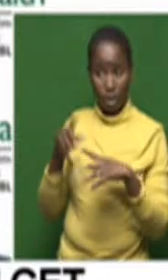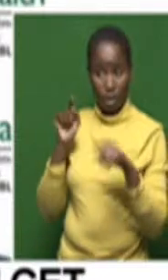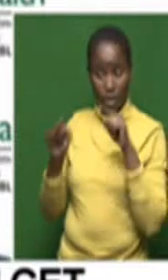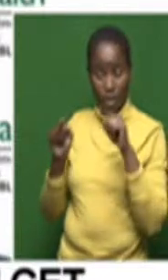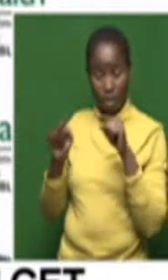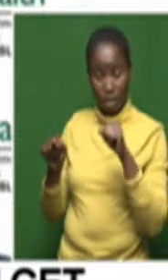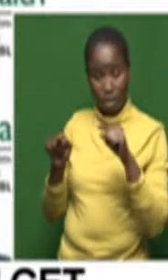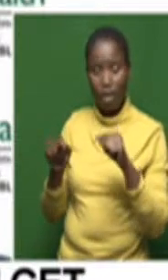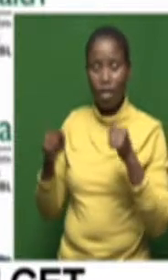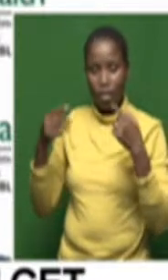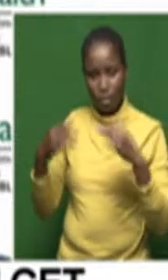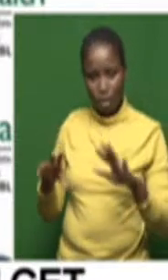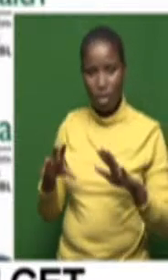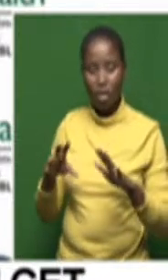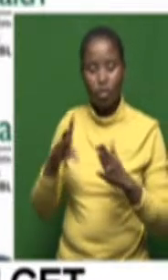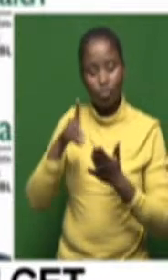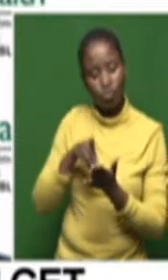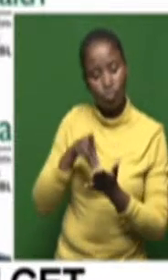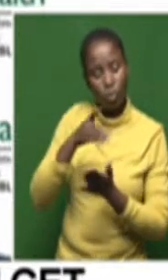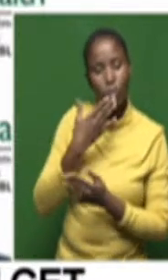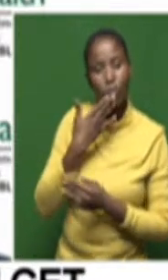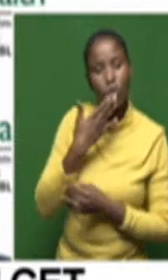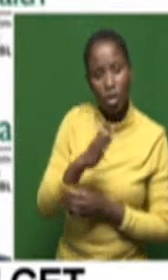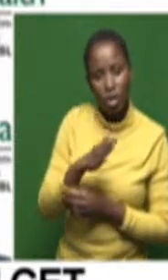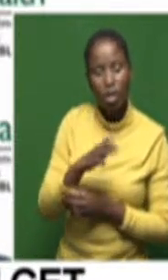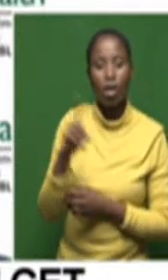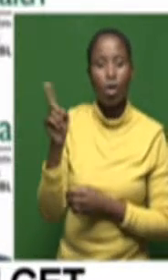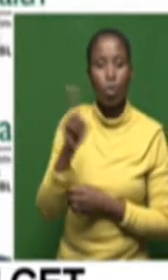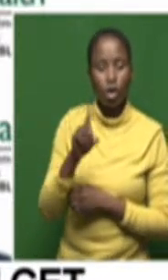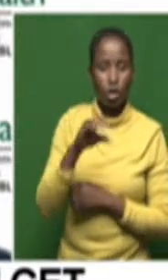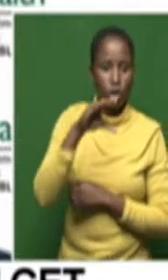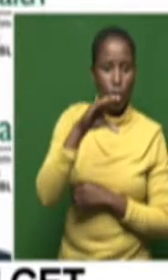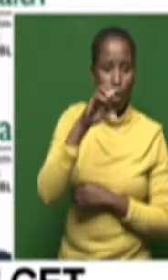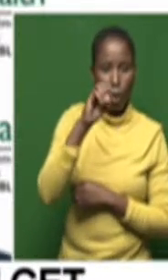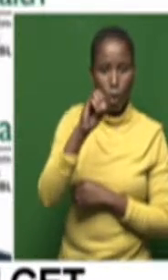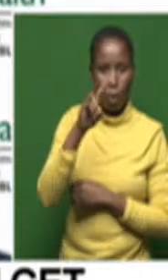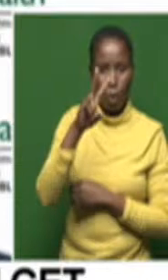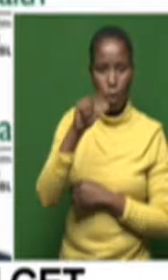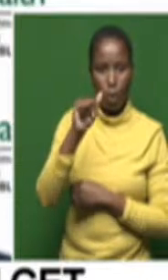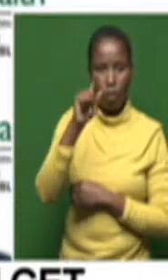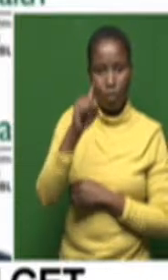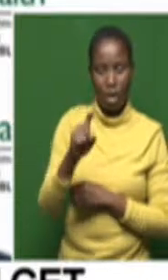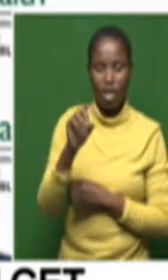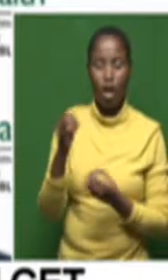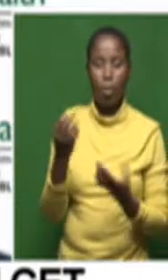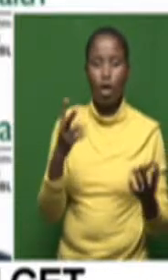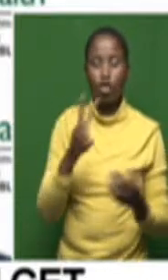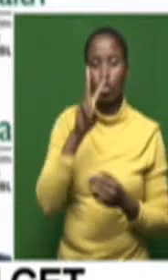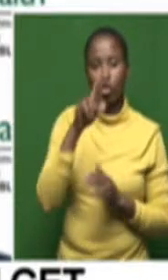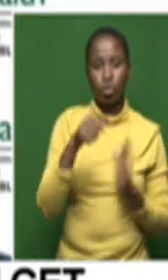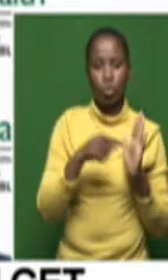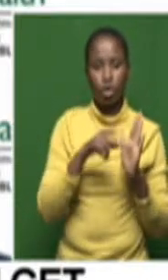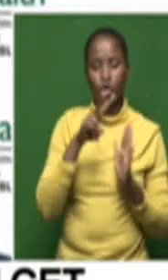again donated to us through the COVAX facility another 2.2 million doses of the Pfizer